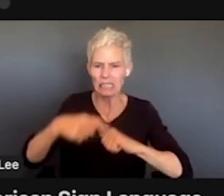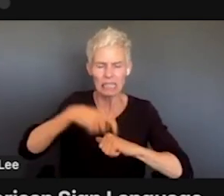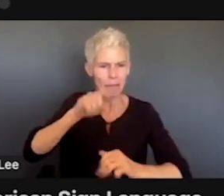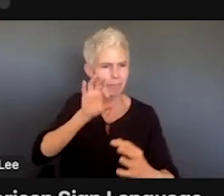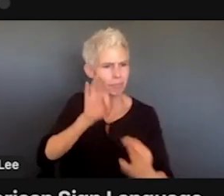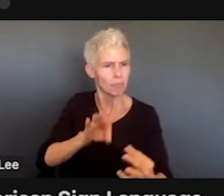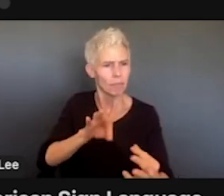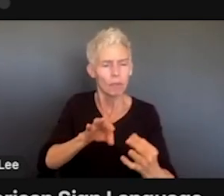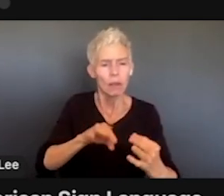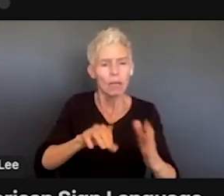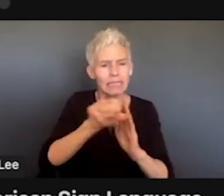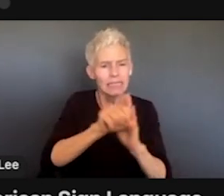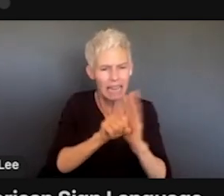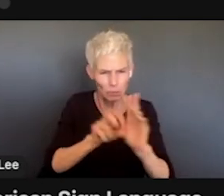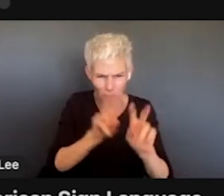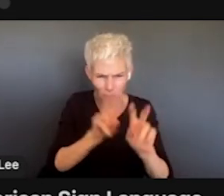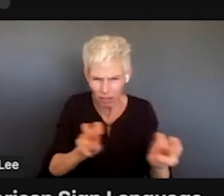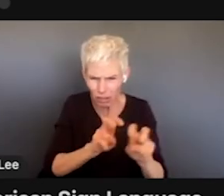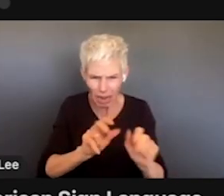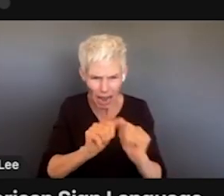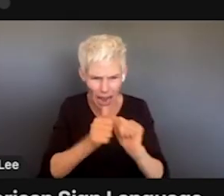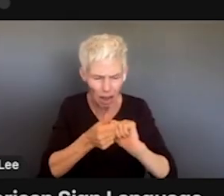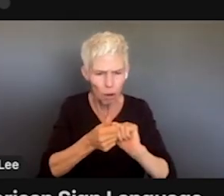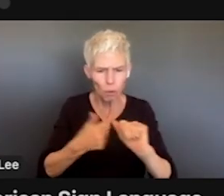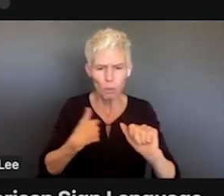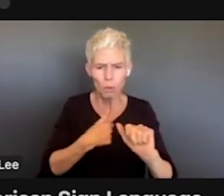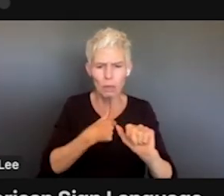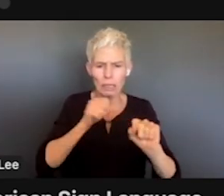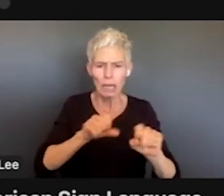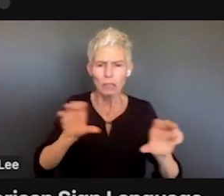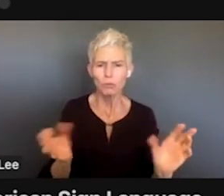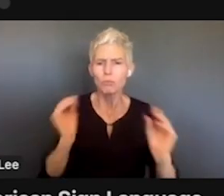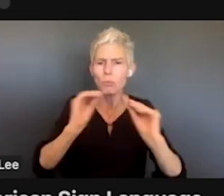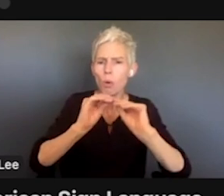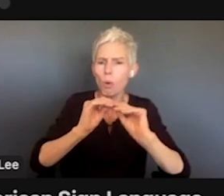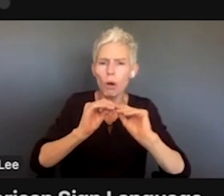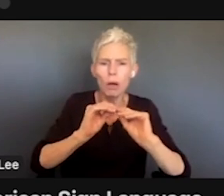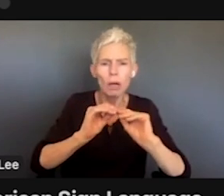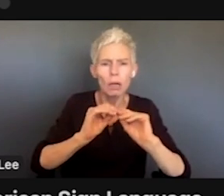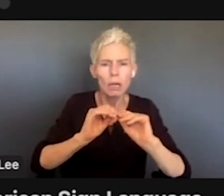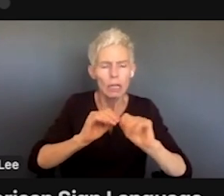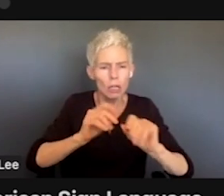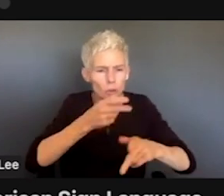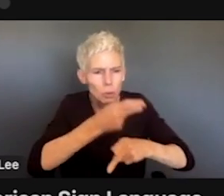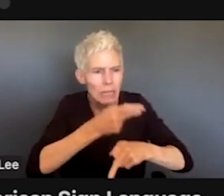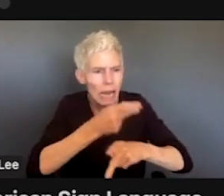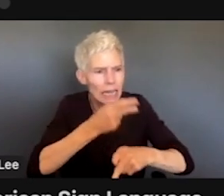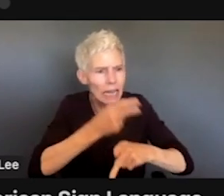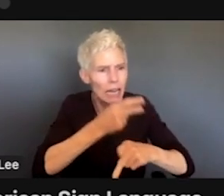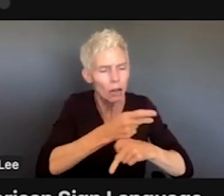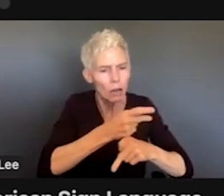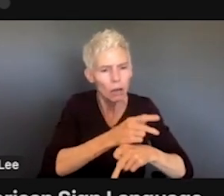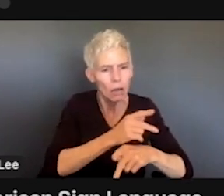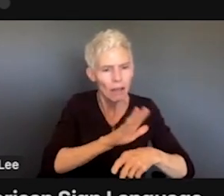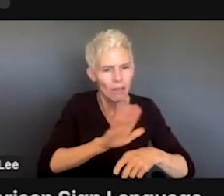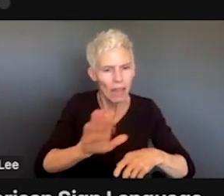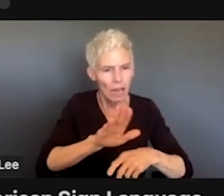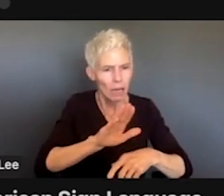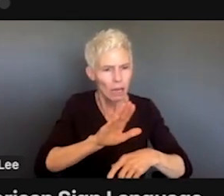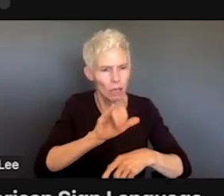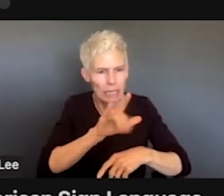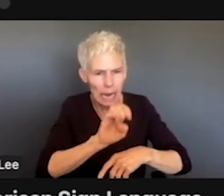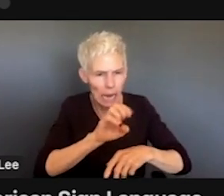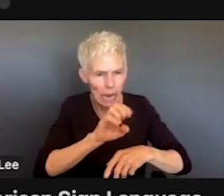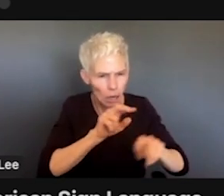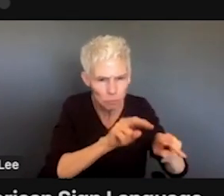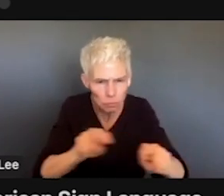looking at how do we do more in terms of taking care of the continuum of care, making sure people get the services at the